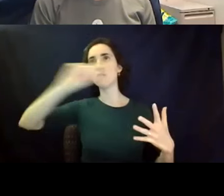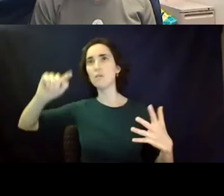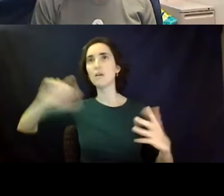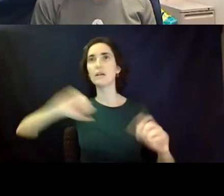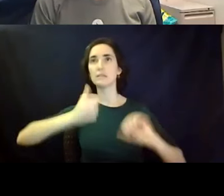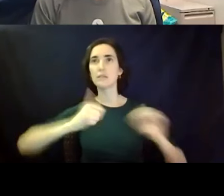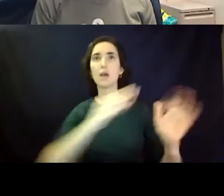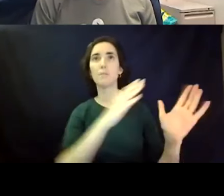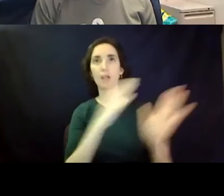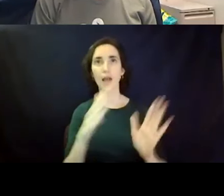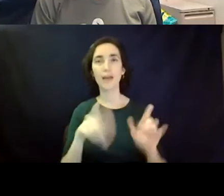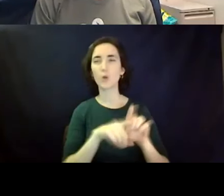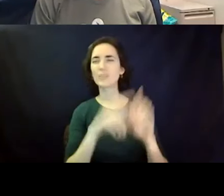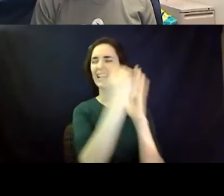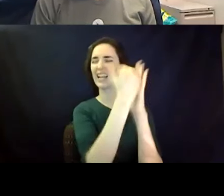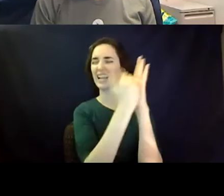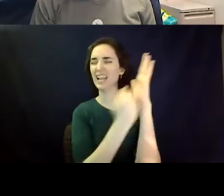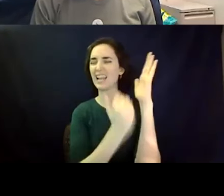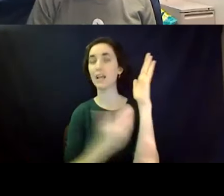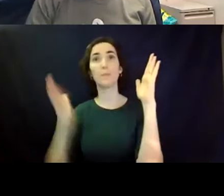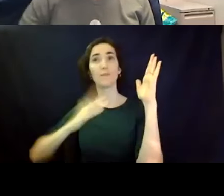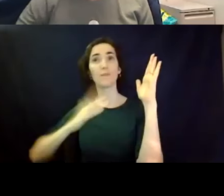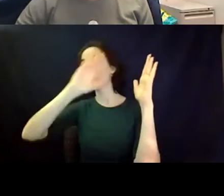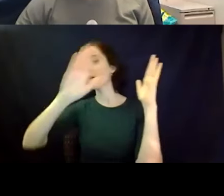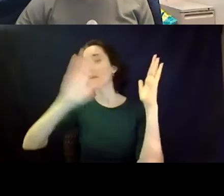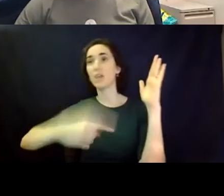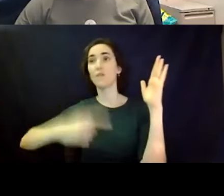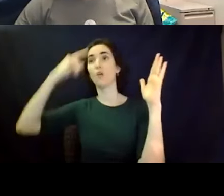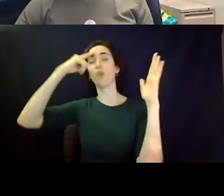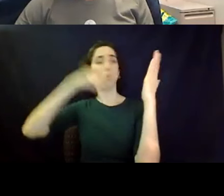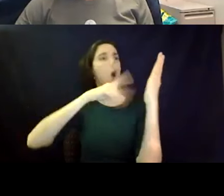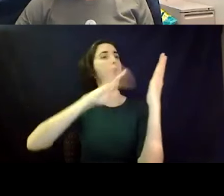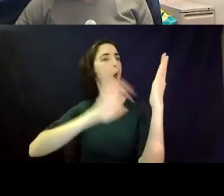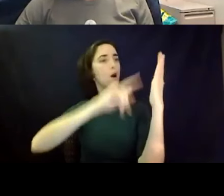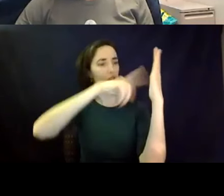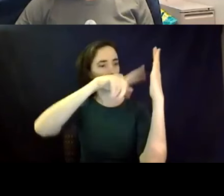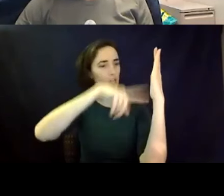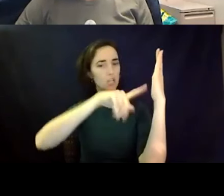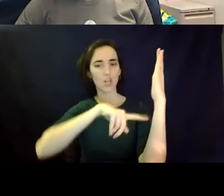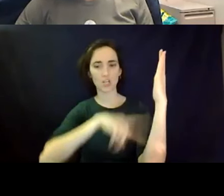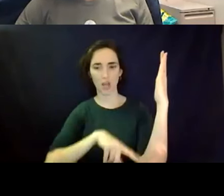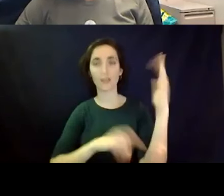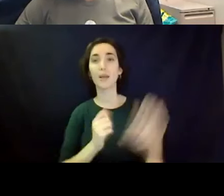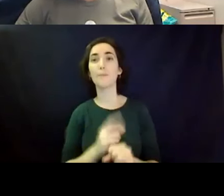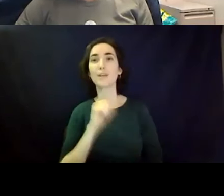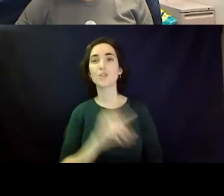make a checklist of things that you might not even be thinking about at the time. So make sure you go to